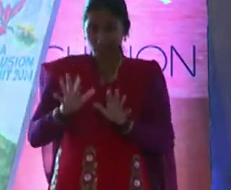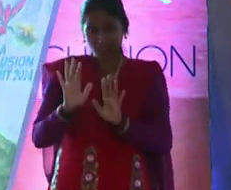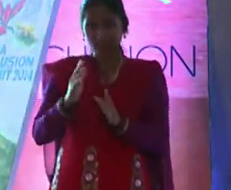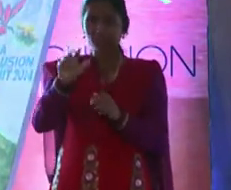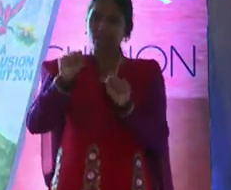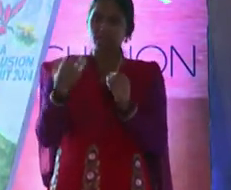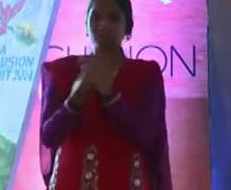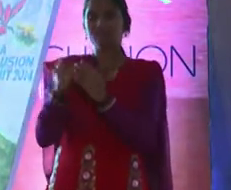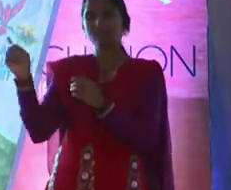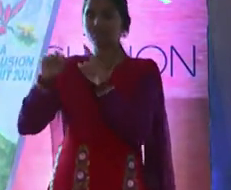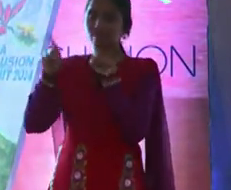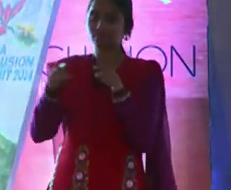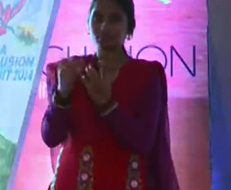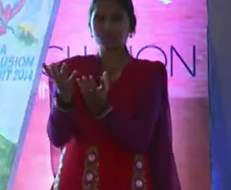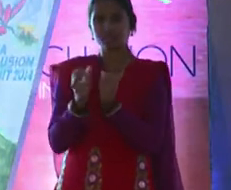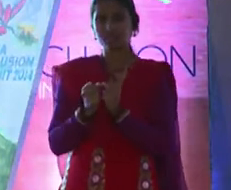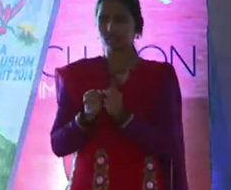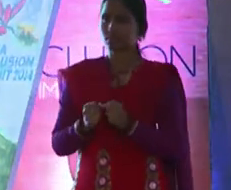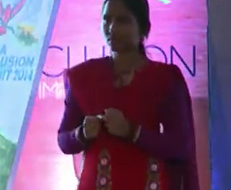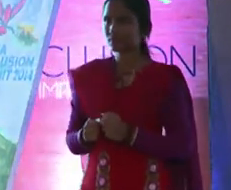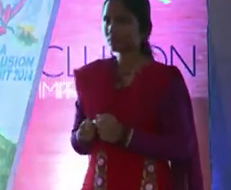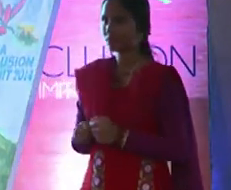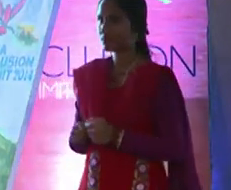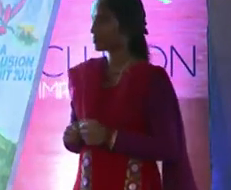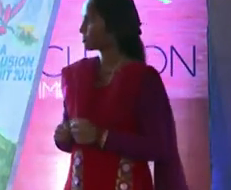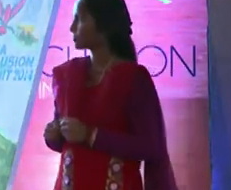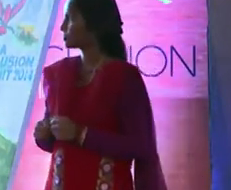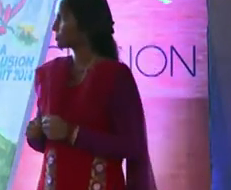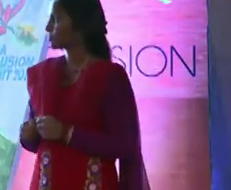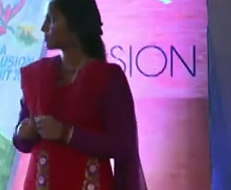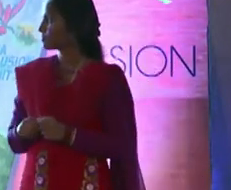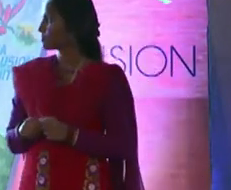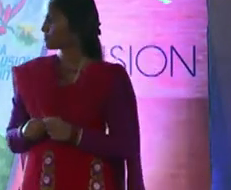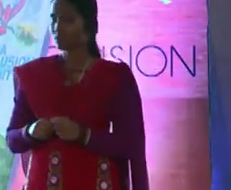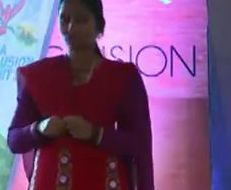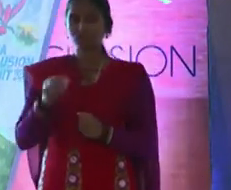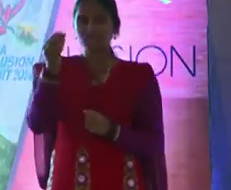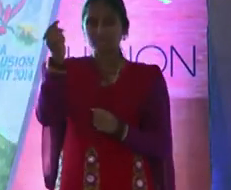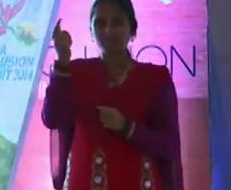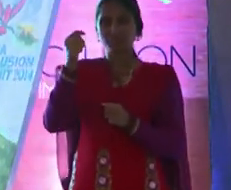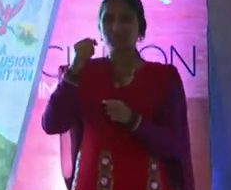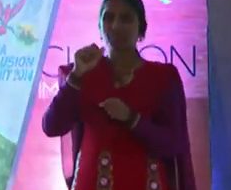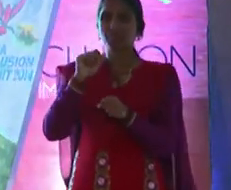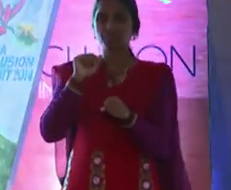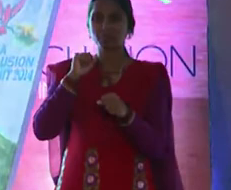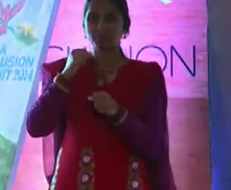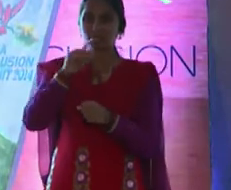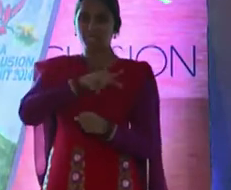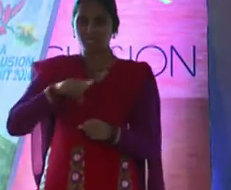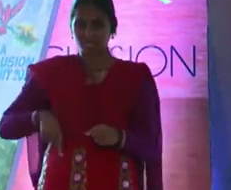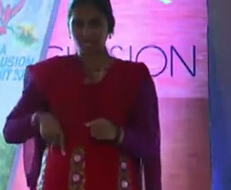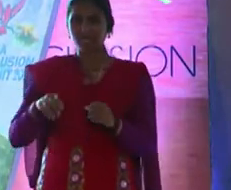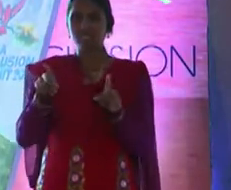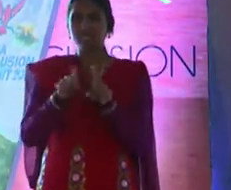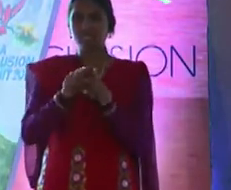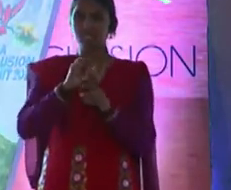course, will be monitored by us, tracked by us. There are some states which have done good work in this area. I am told Karnataka has